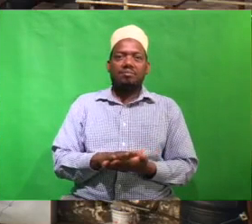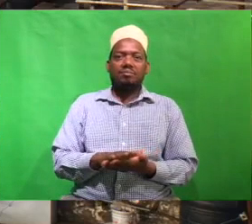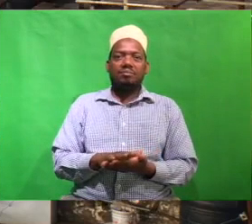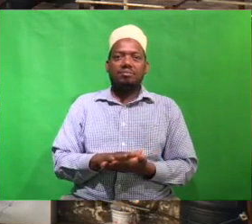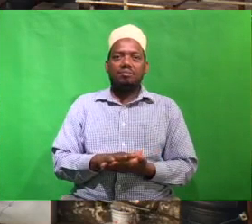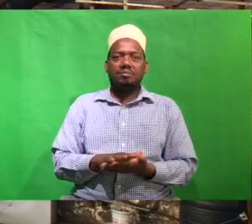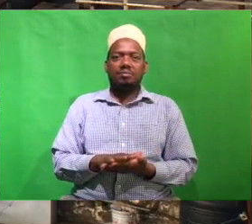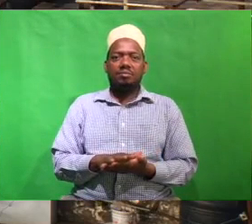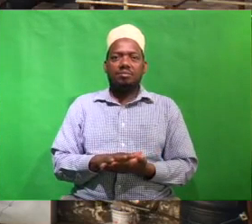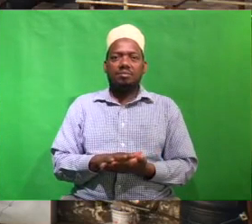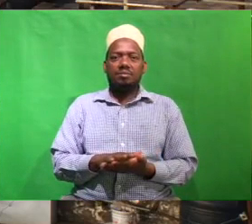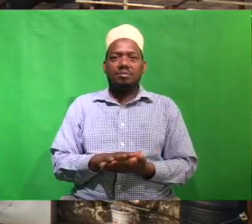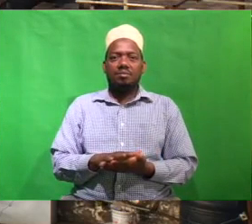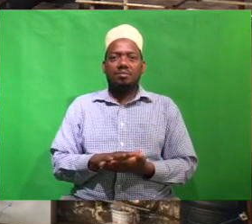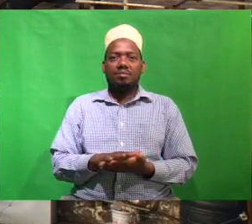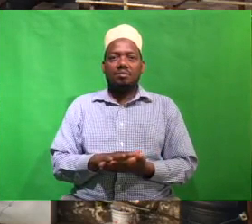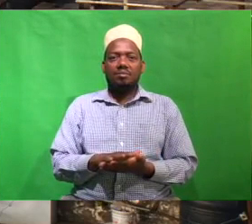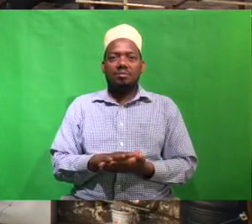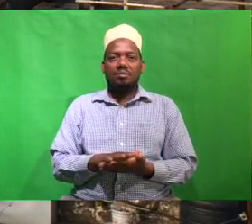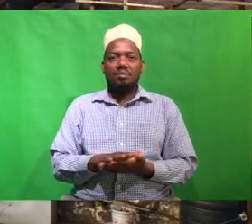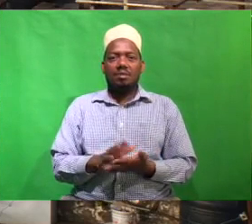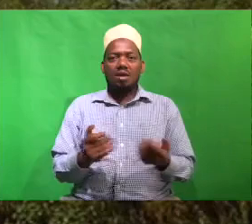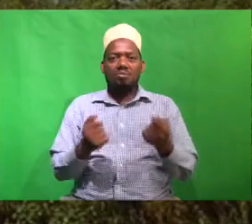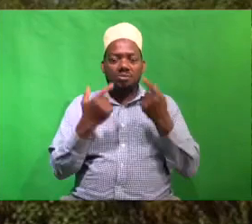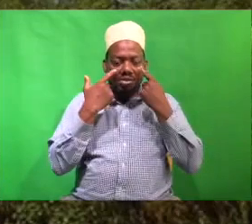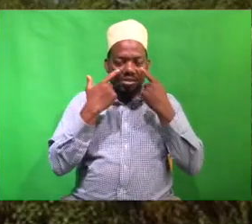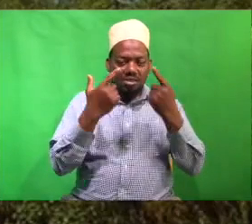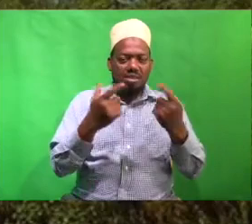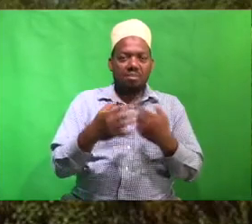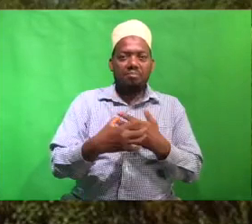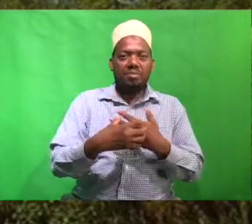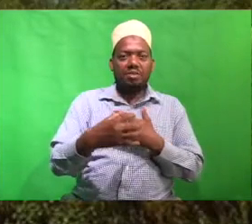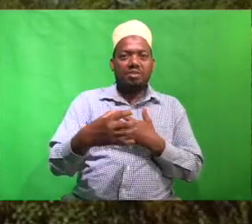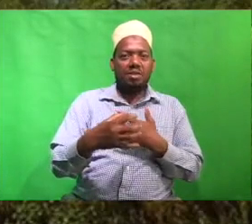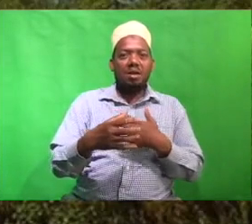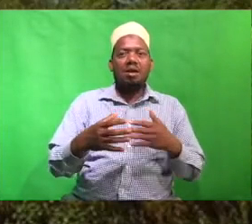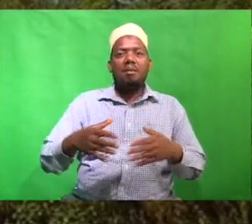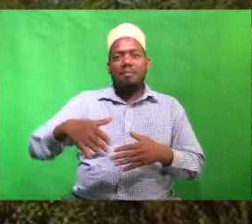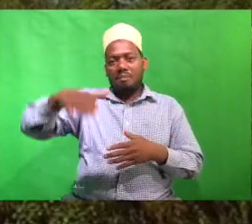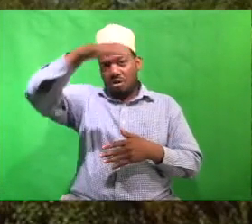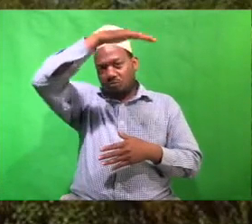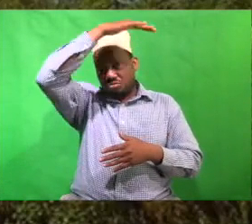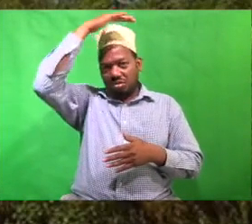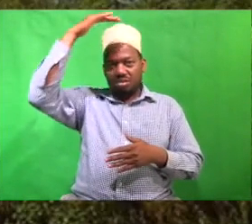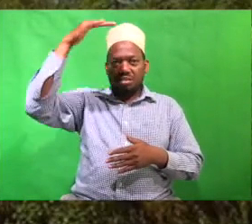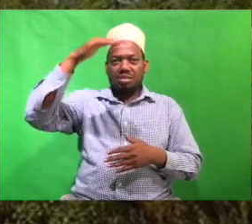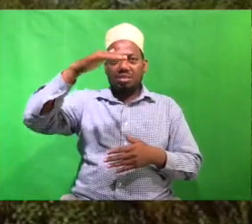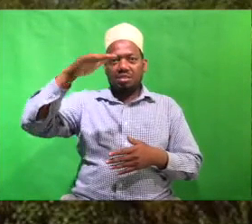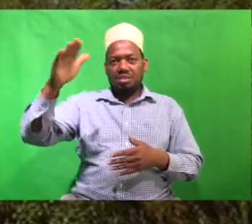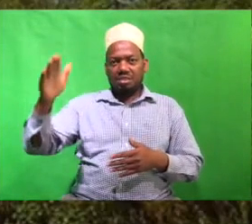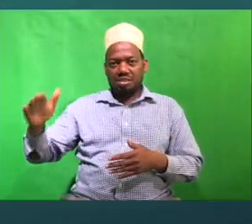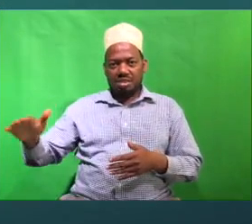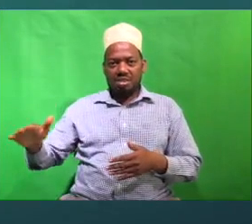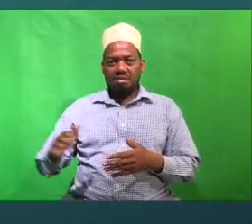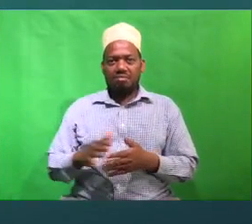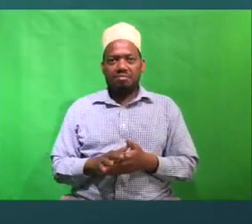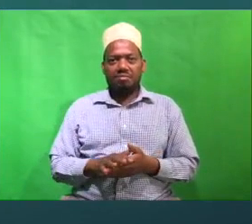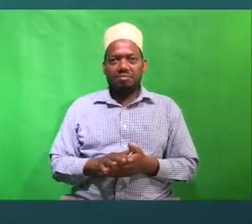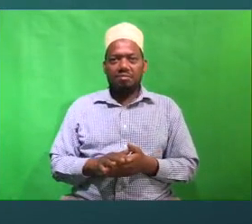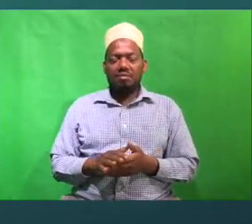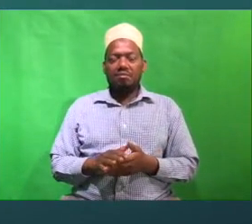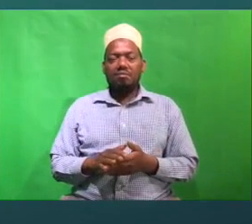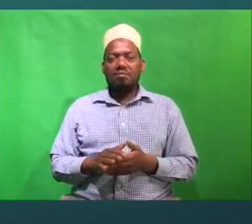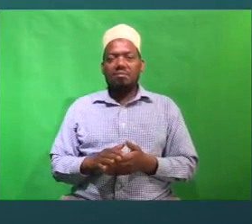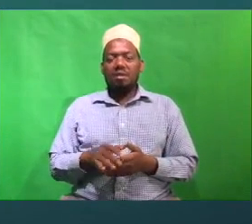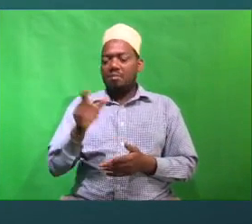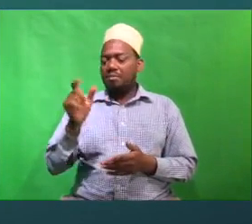land in most place. As we see in the picture, there is mountain is a steep slope and a roughly land, so the people cannot